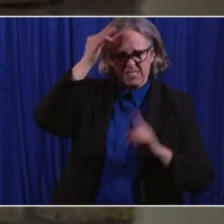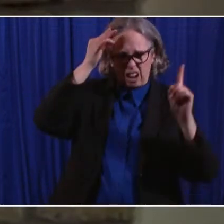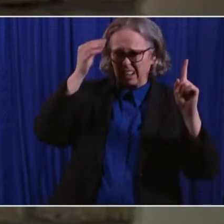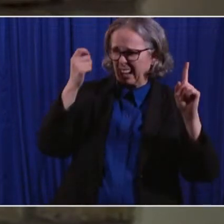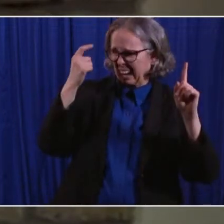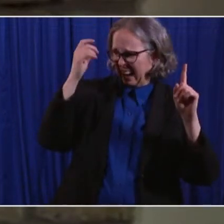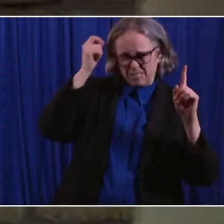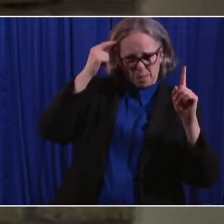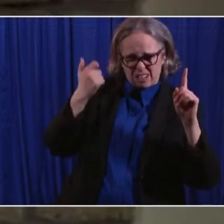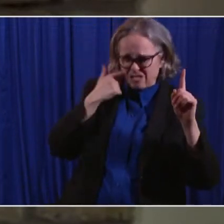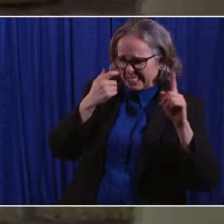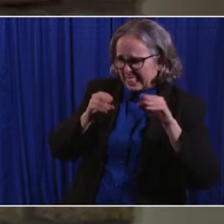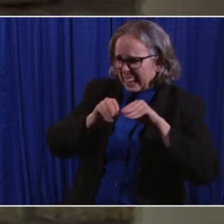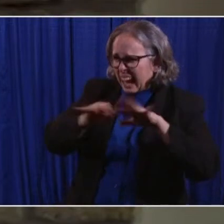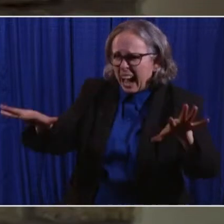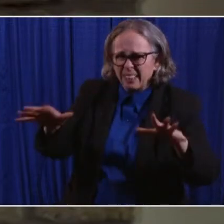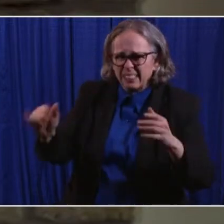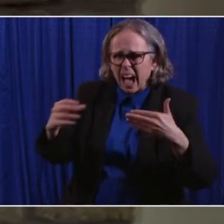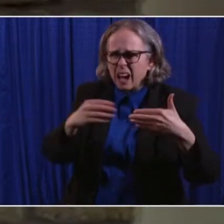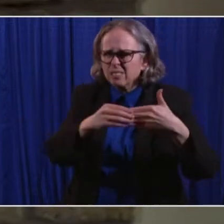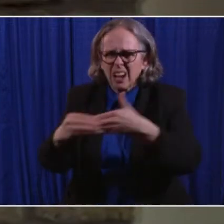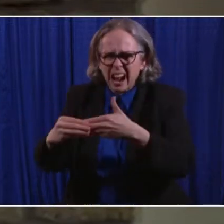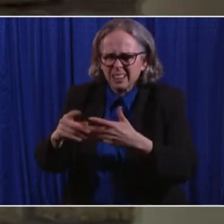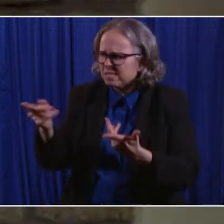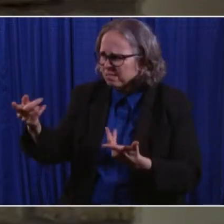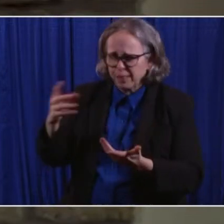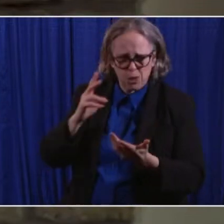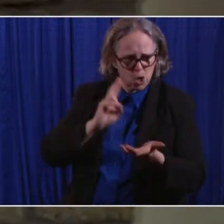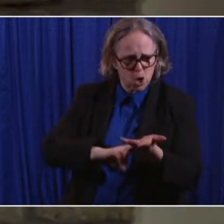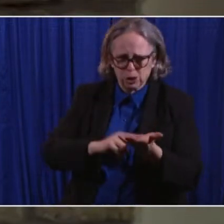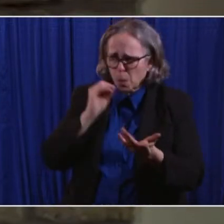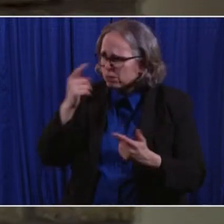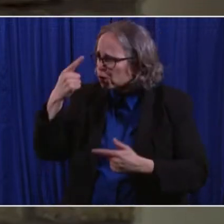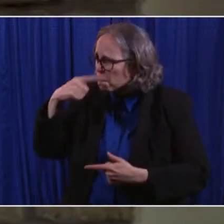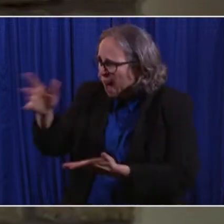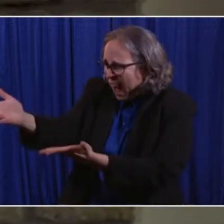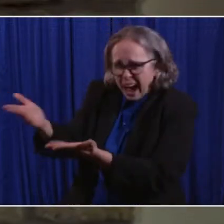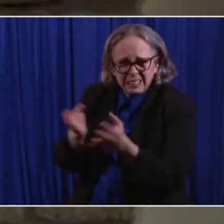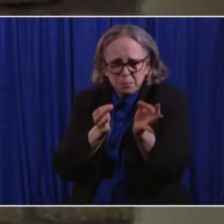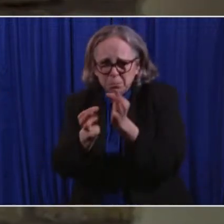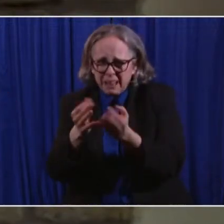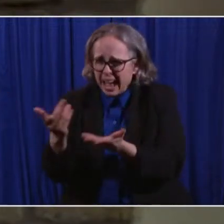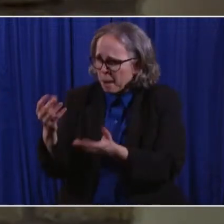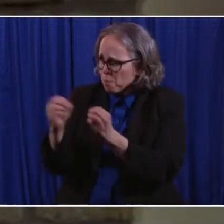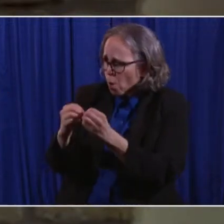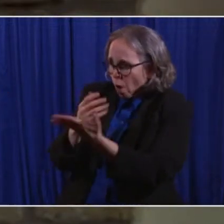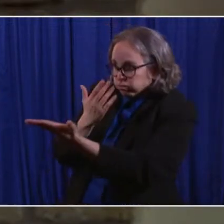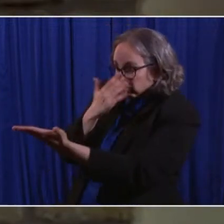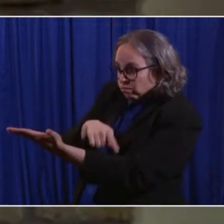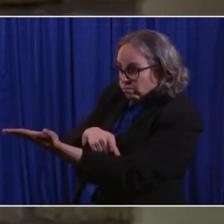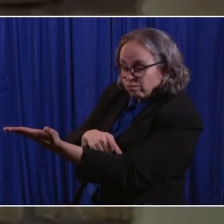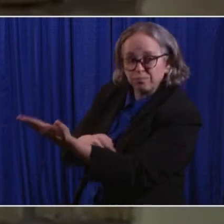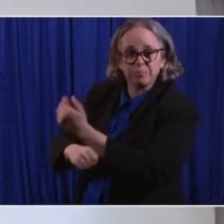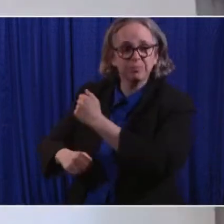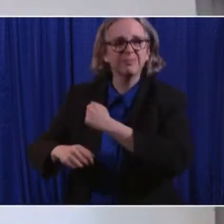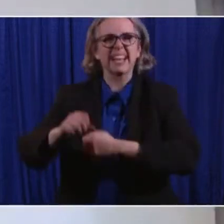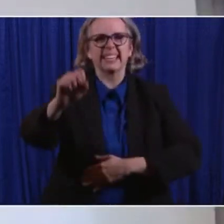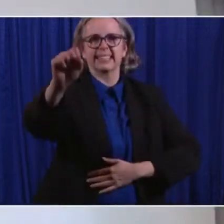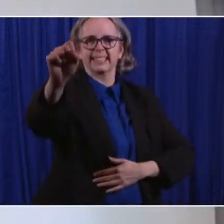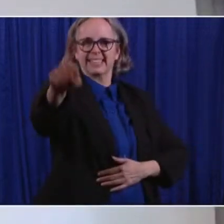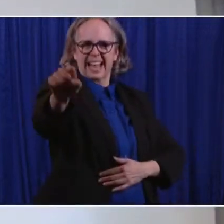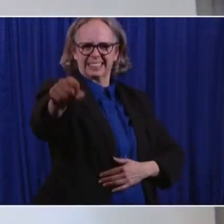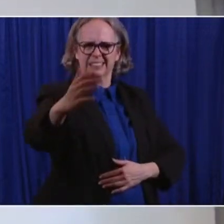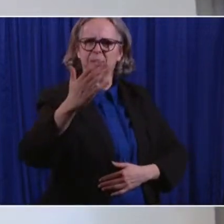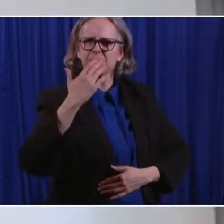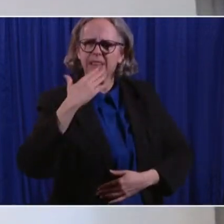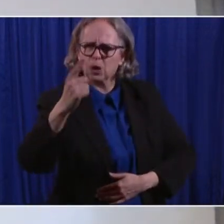in regard to our nursing homes. You want to explain a little bit more about those guidelines? Absolutely. Thank you, Governor. This